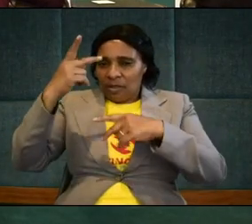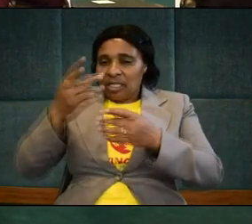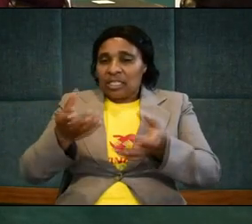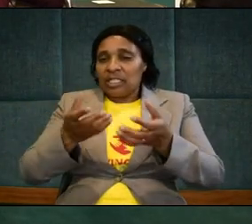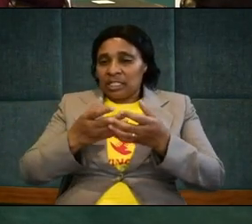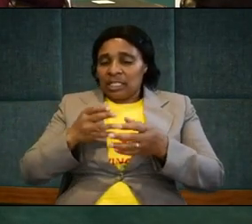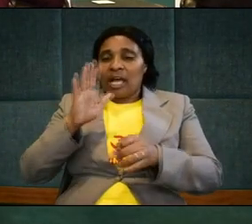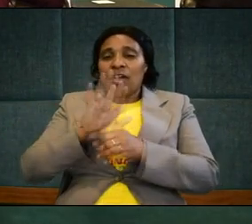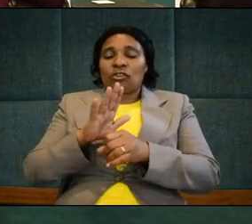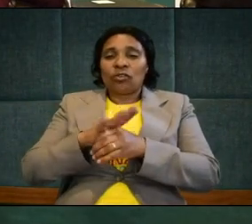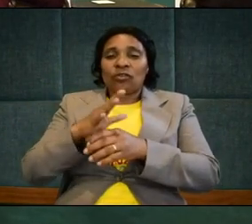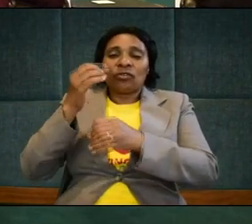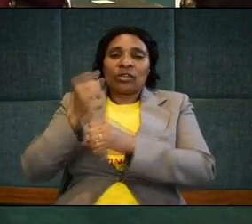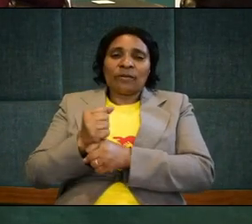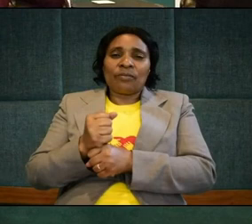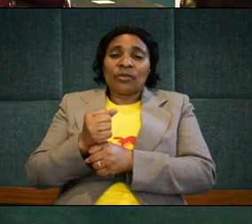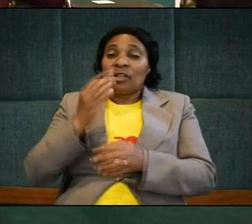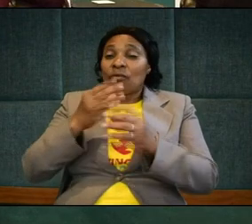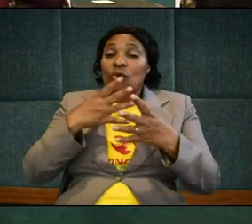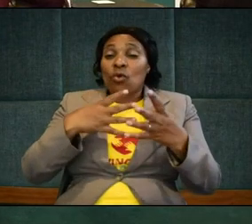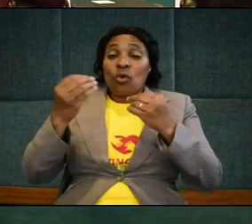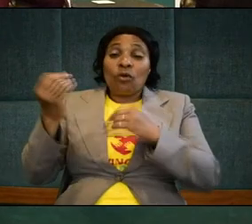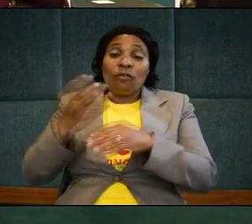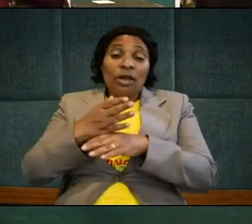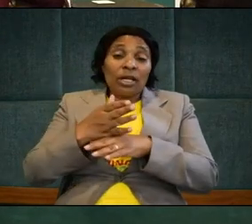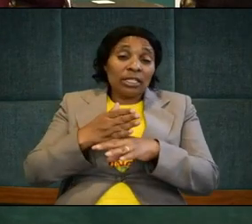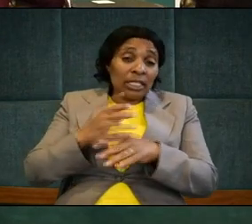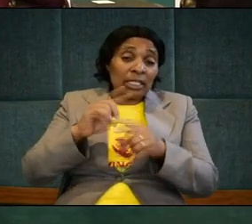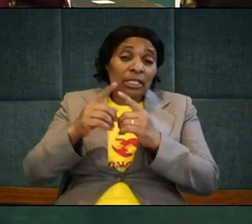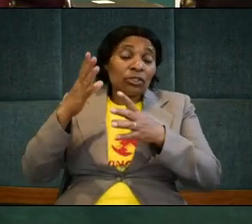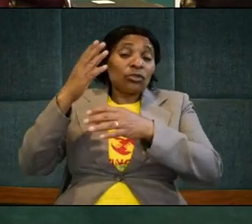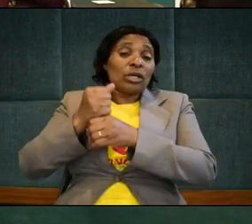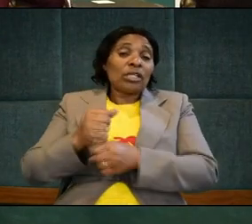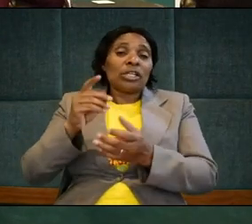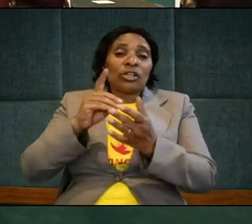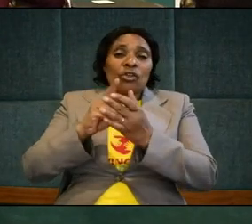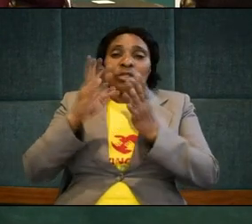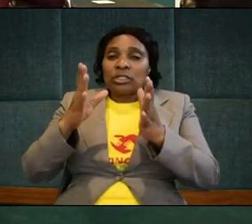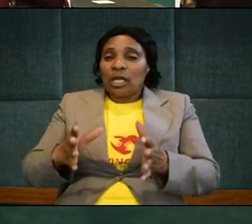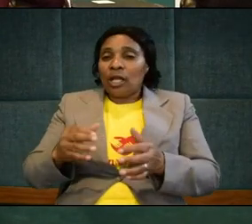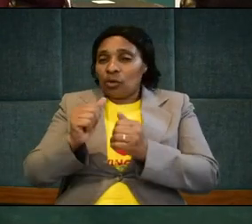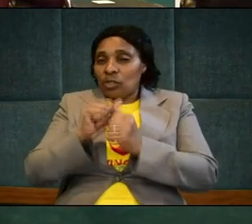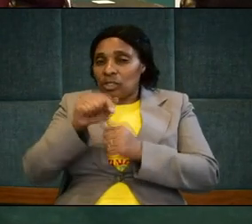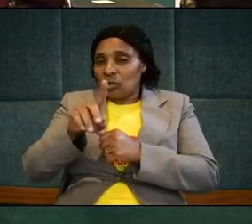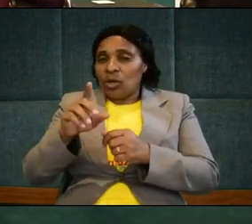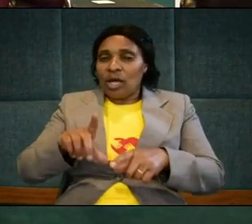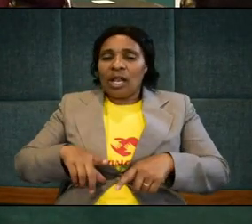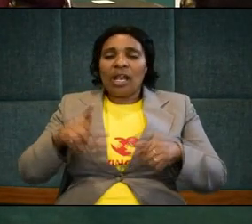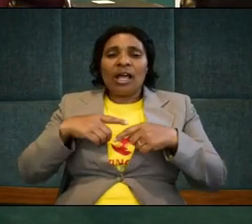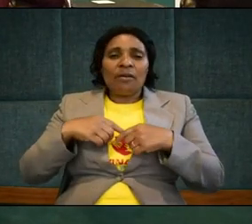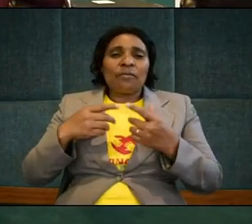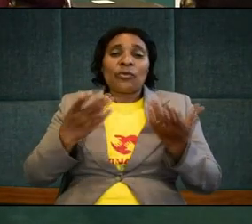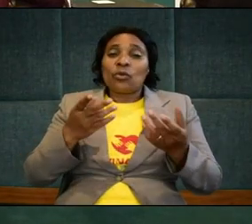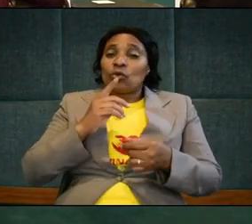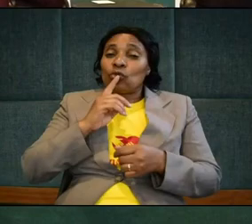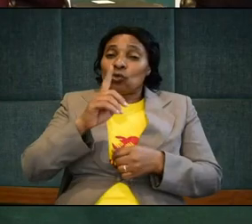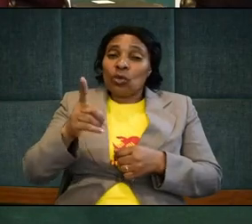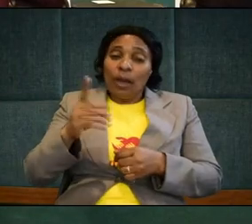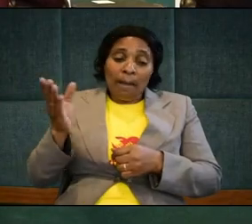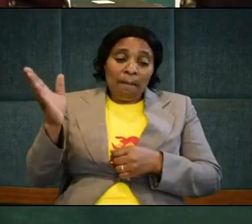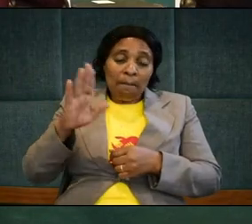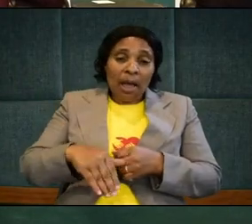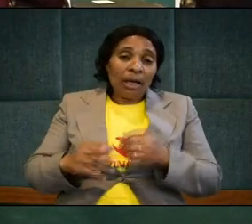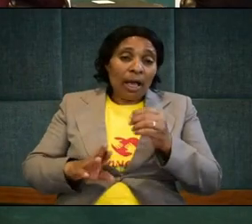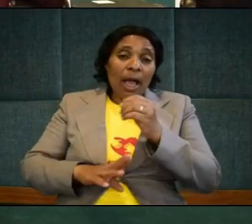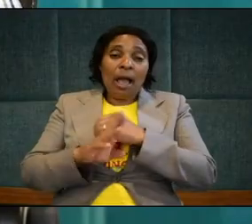trust, because if you're to go for a surgery and you trust the doctor with your life, they give you anesthesia, you might not be sure you'll come back